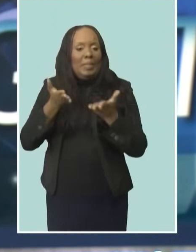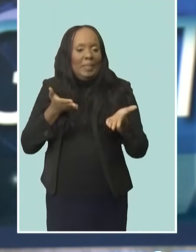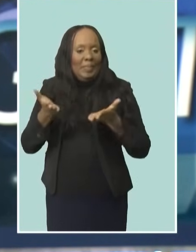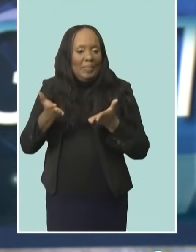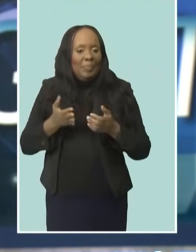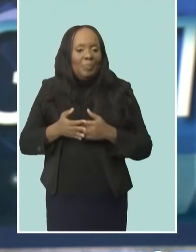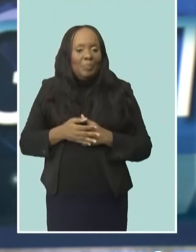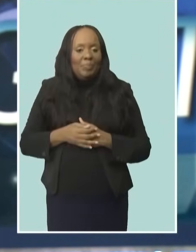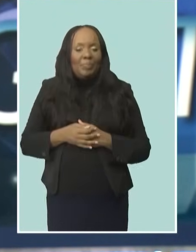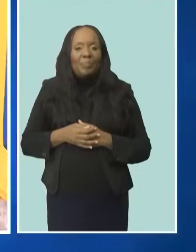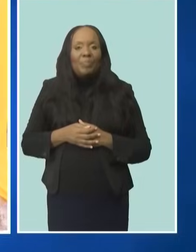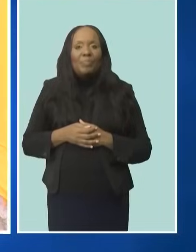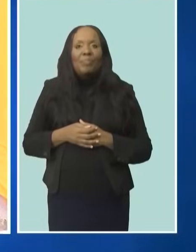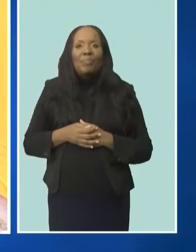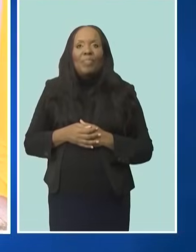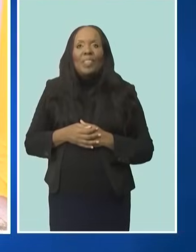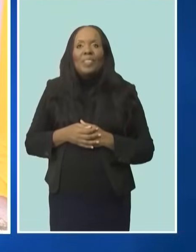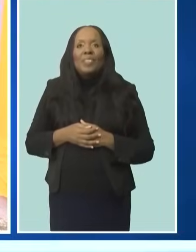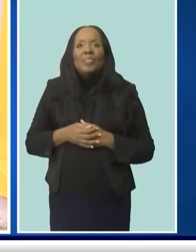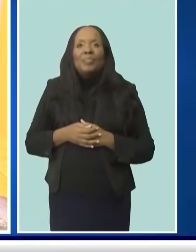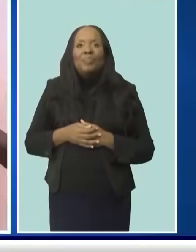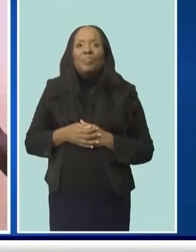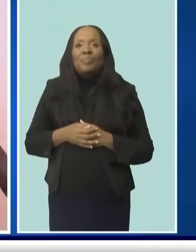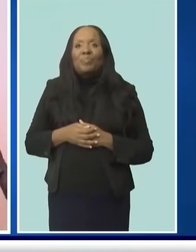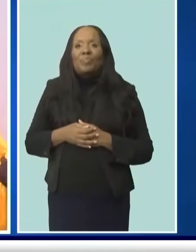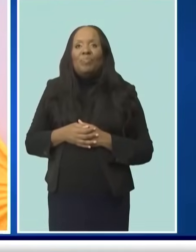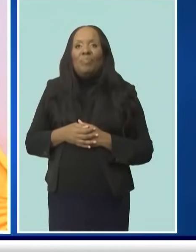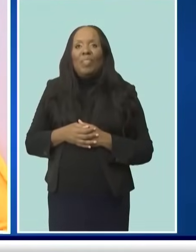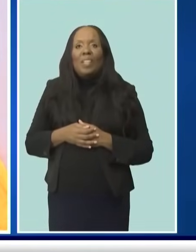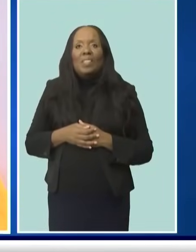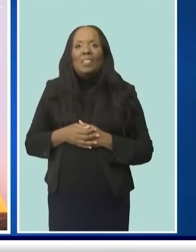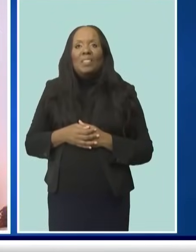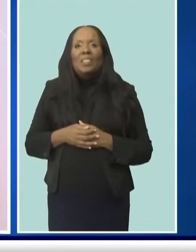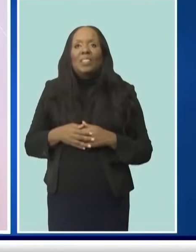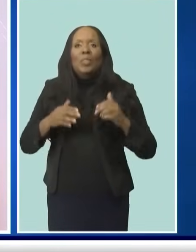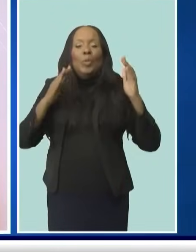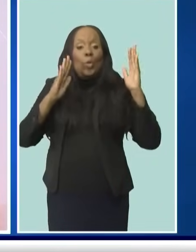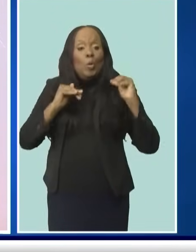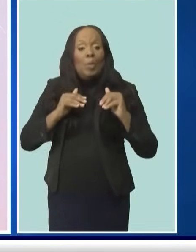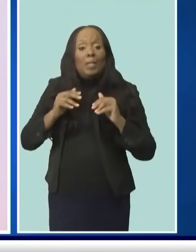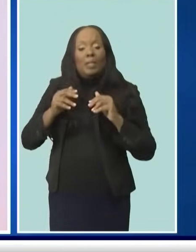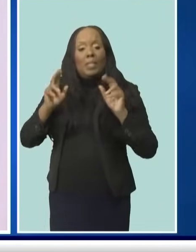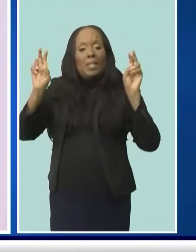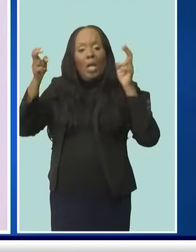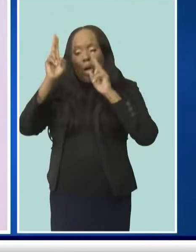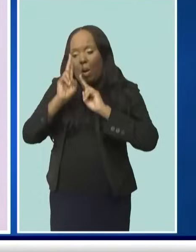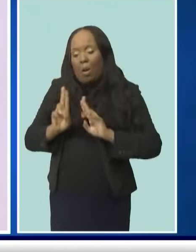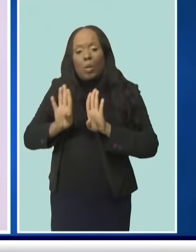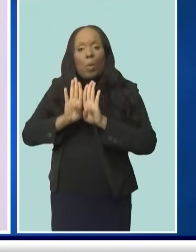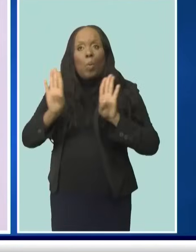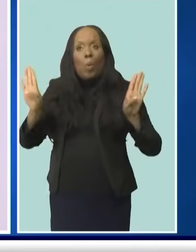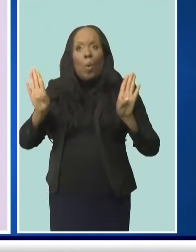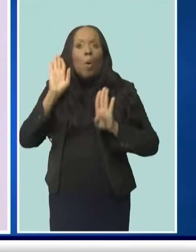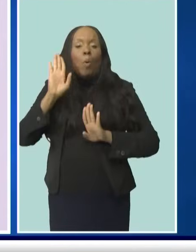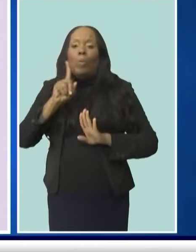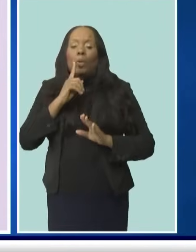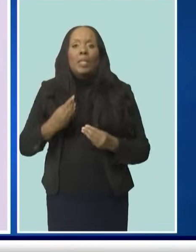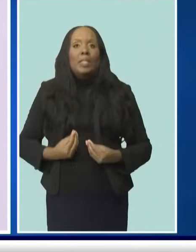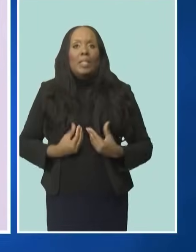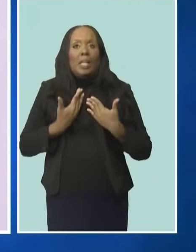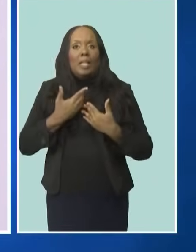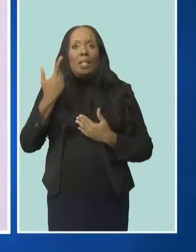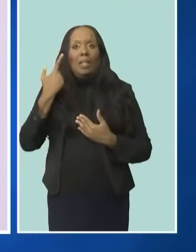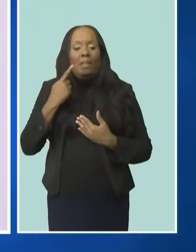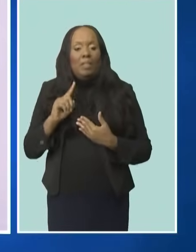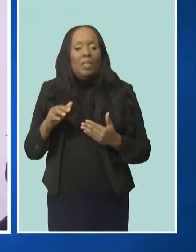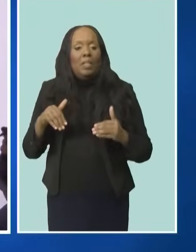us. It is hoped that the honor wall at Gull Hill St. John will serve as a form of inspiration for the youth